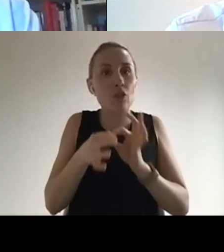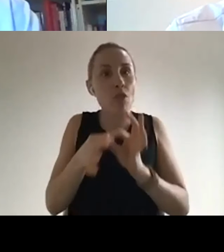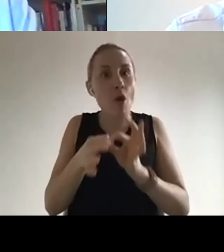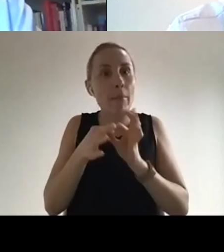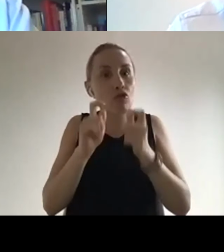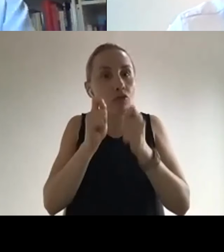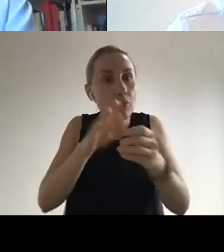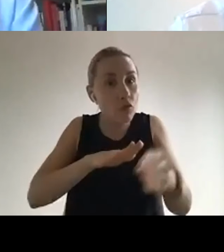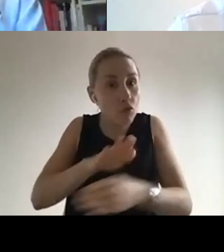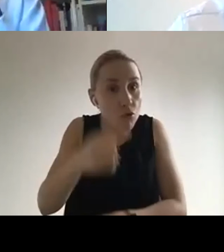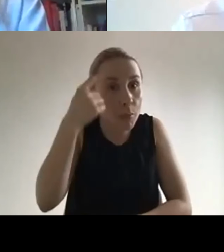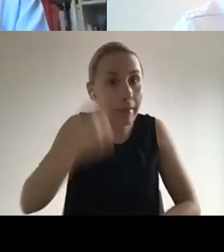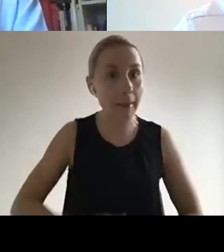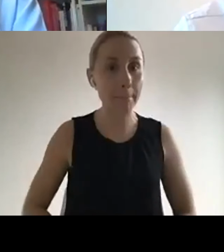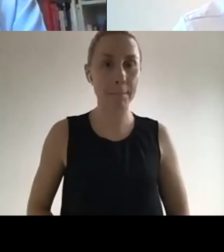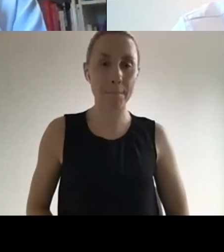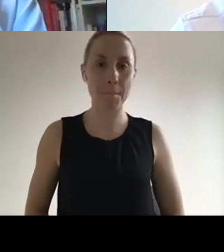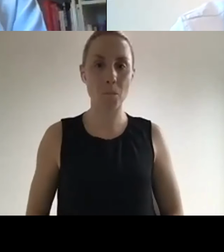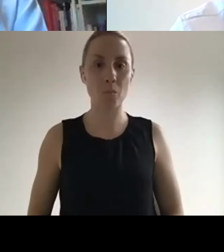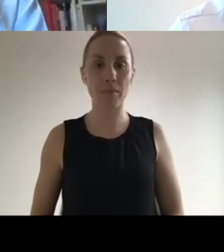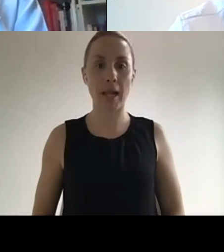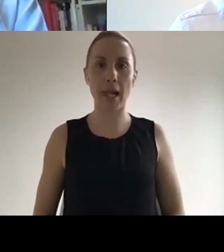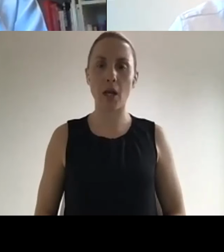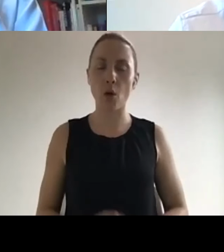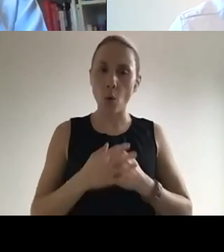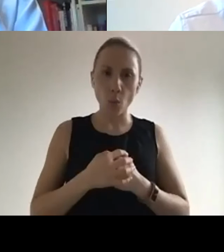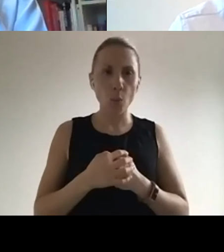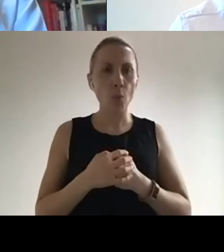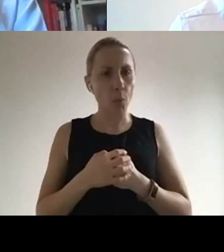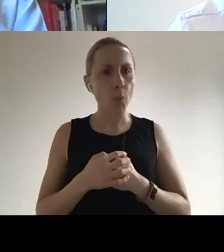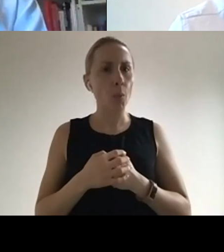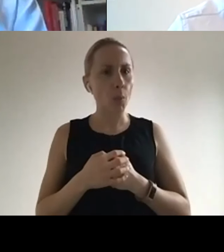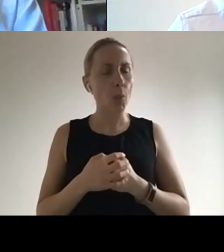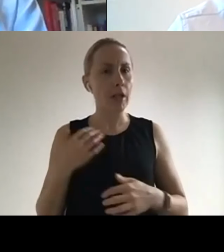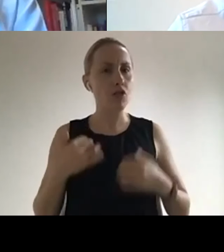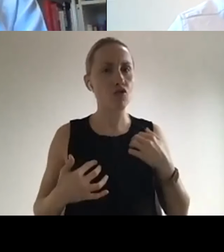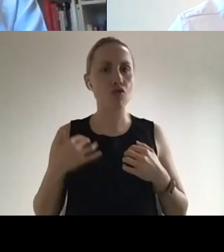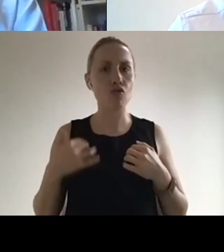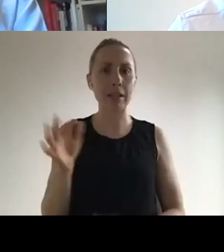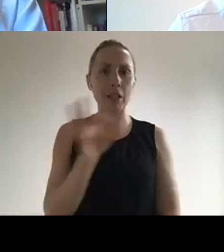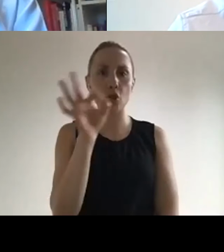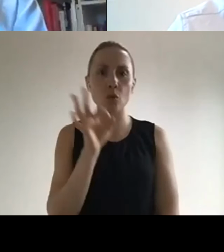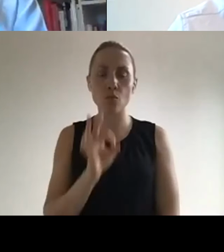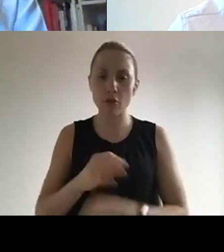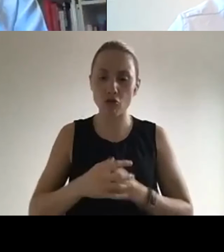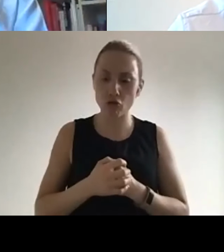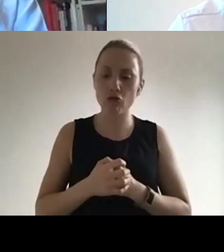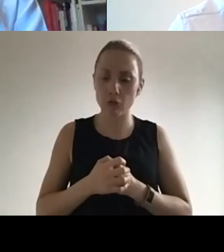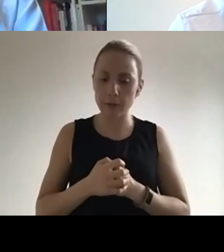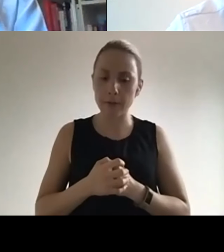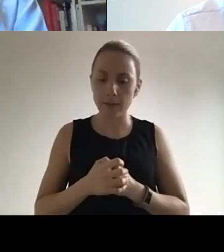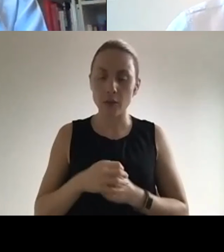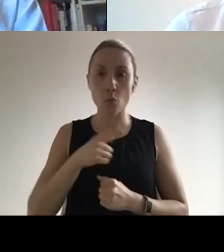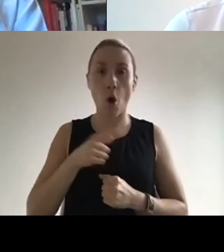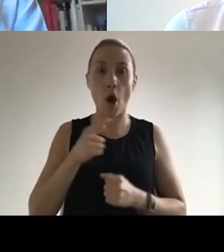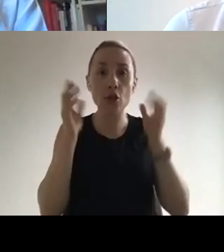insightful question, and I think it's really important. The audiology community is a massive resource here. In most